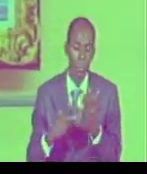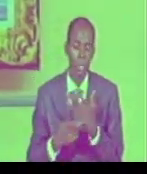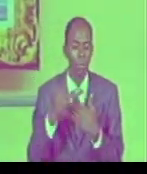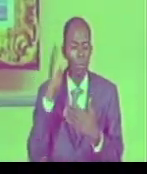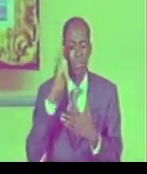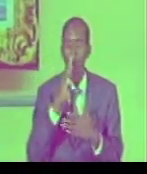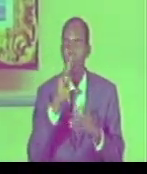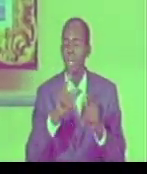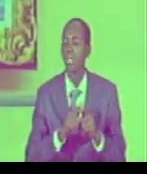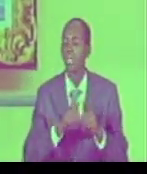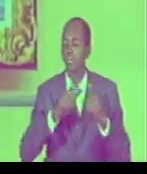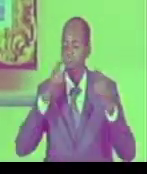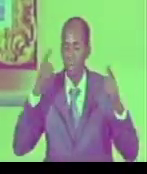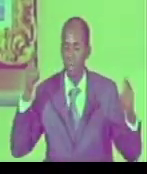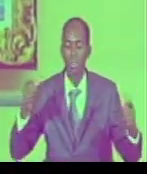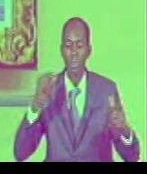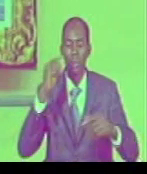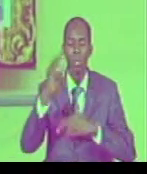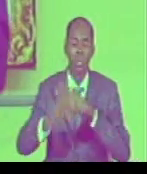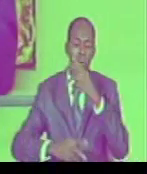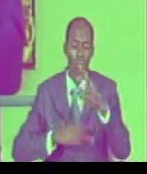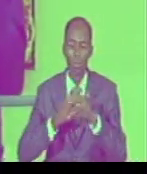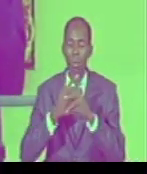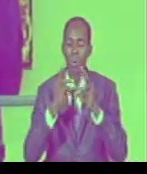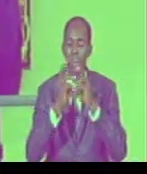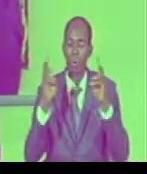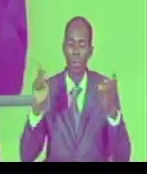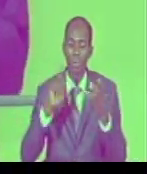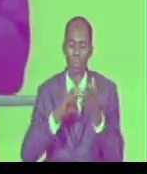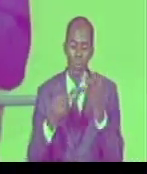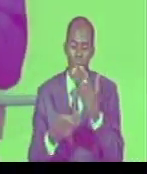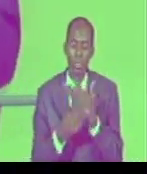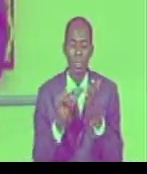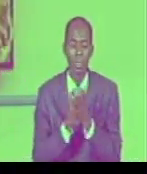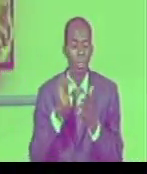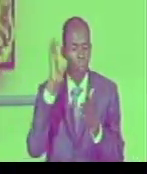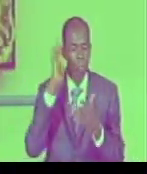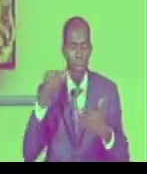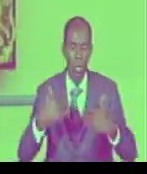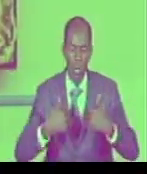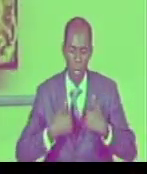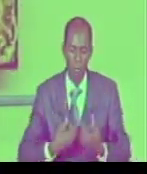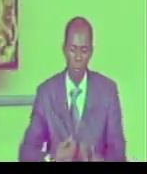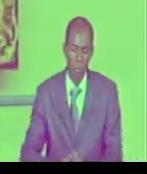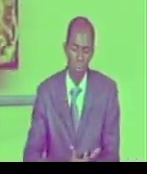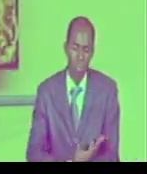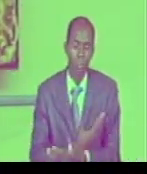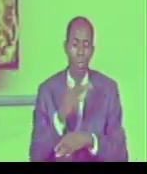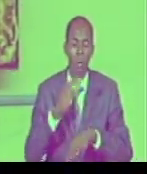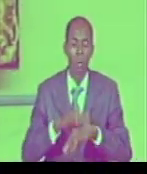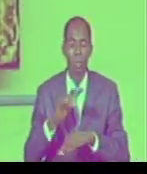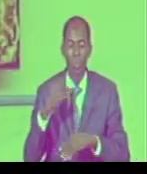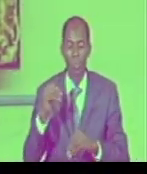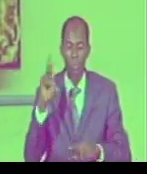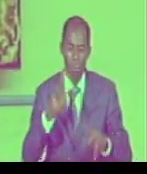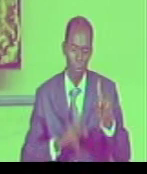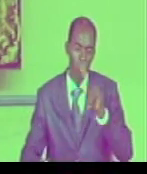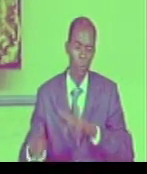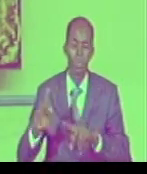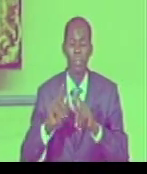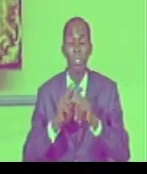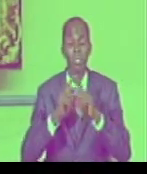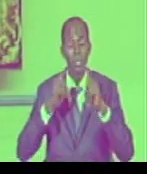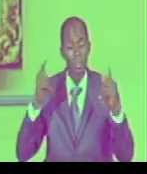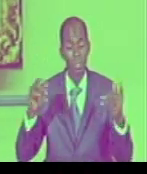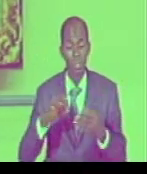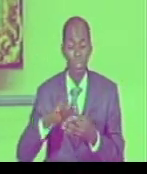participants. Impact. It will have impact on all the participants. Pray. Great spiritual impact in the life